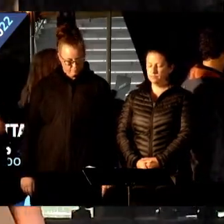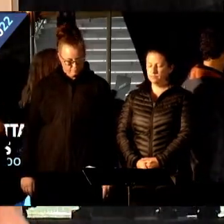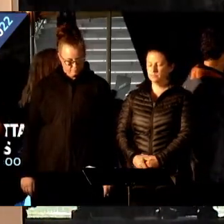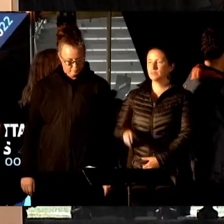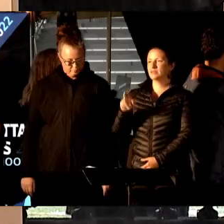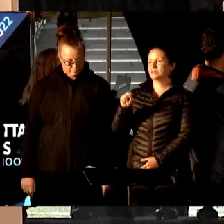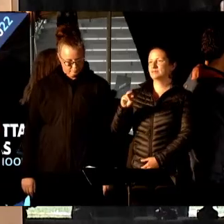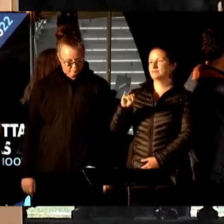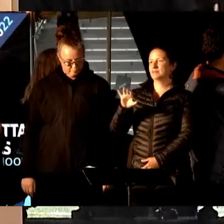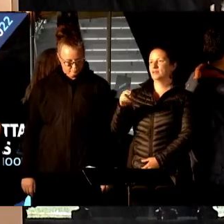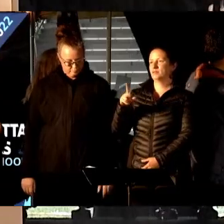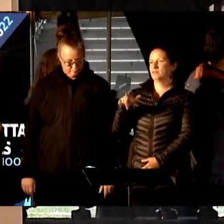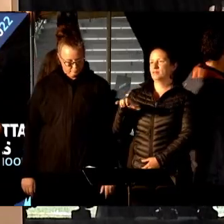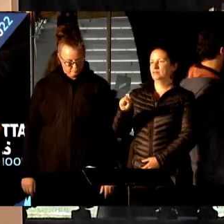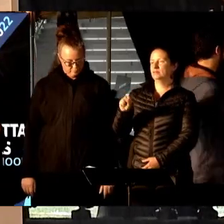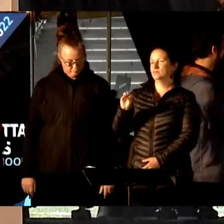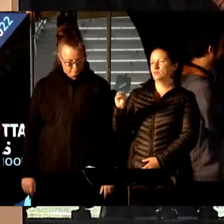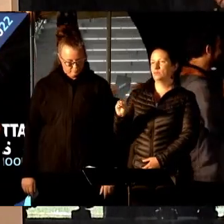Nicholas Murray.